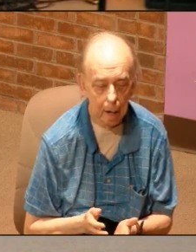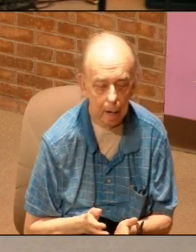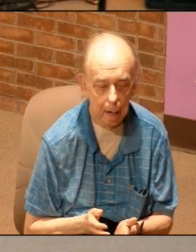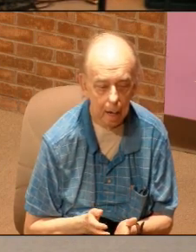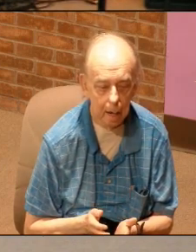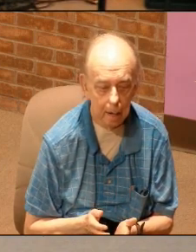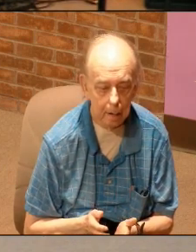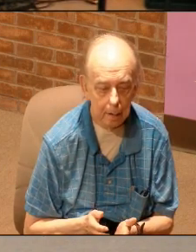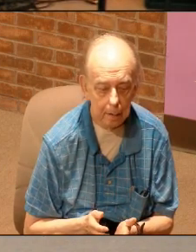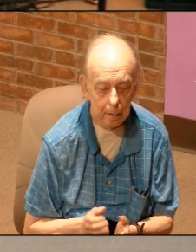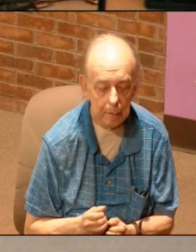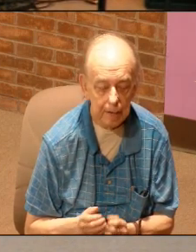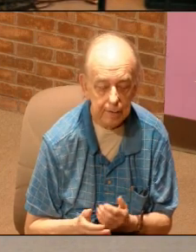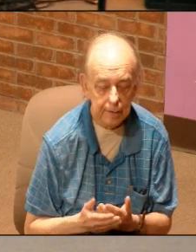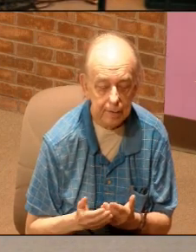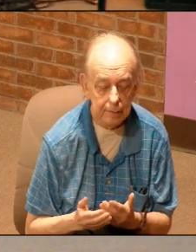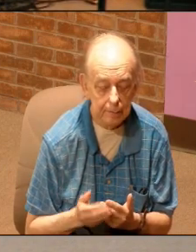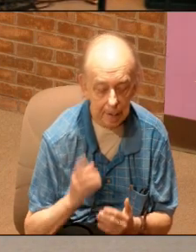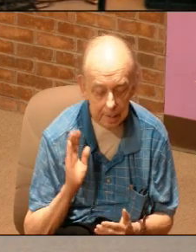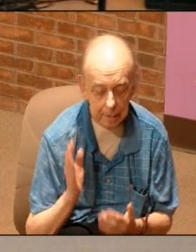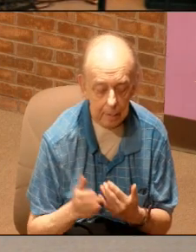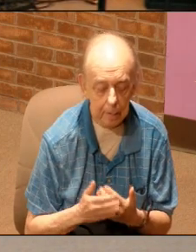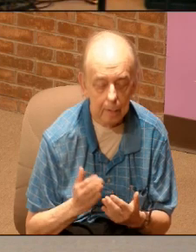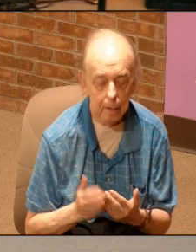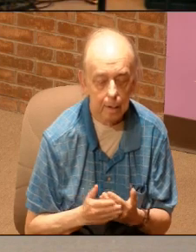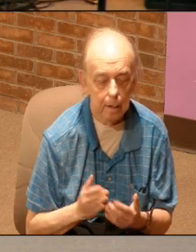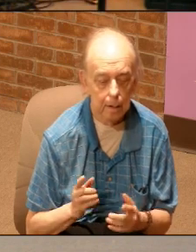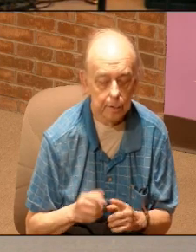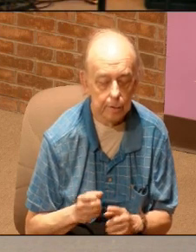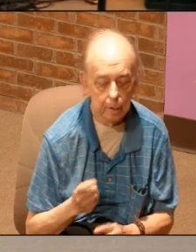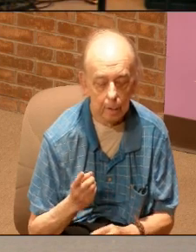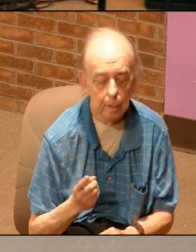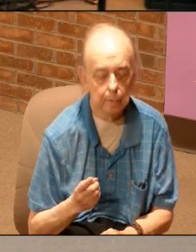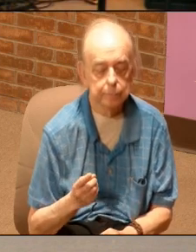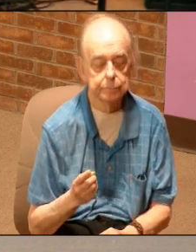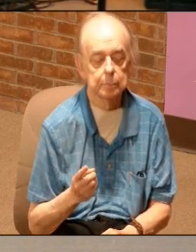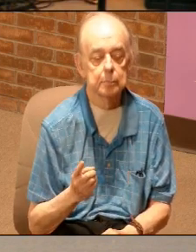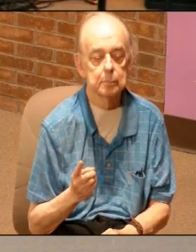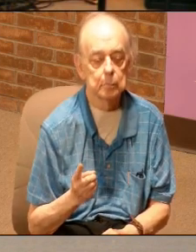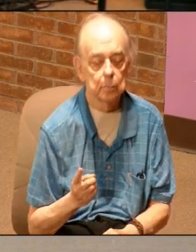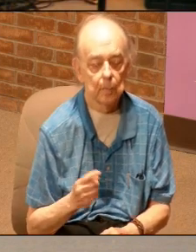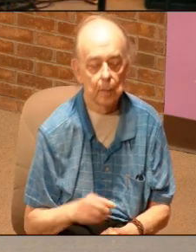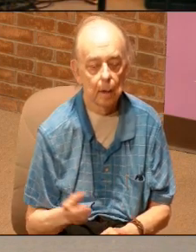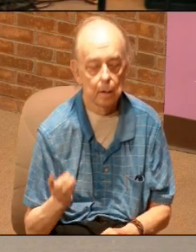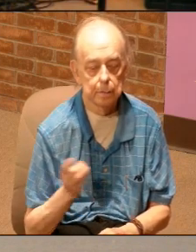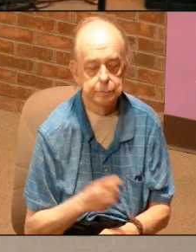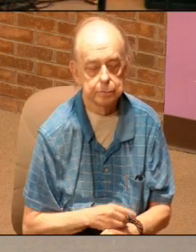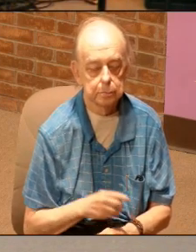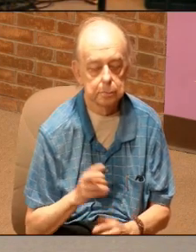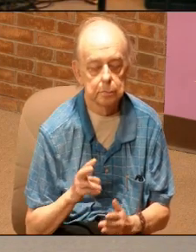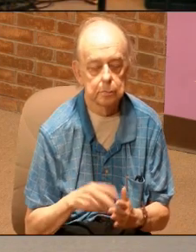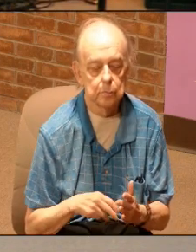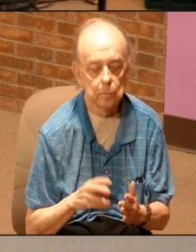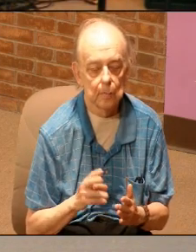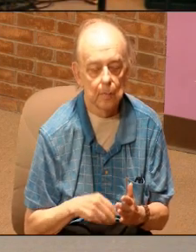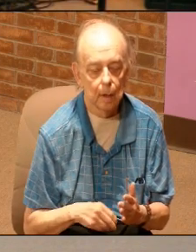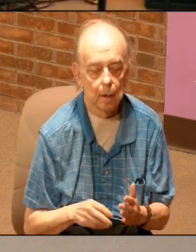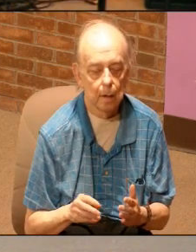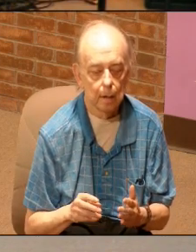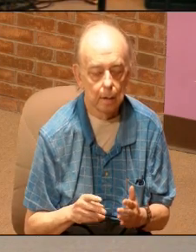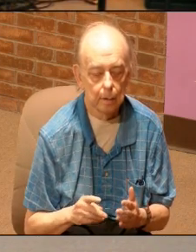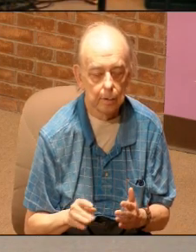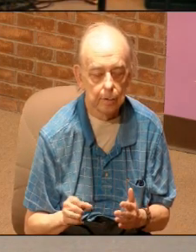makes it sound a little bit easier until you understand that on one day you're not reading Psalms